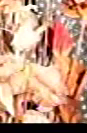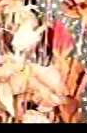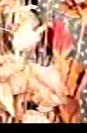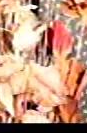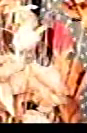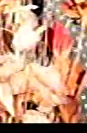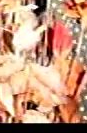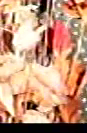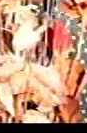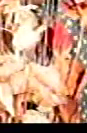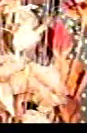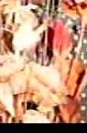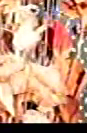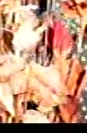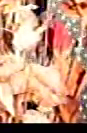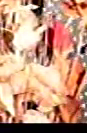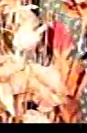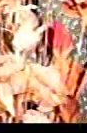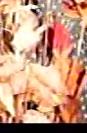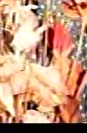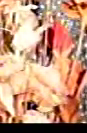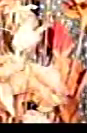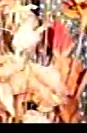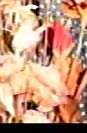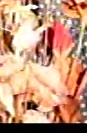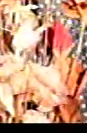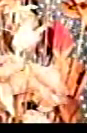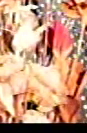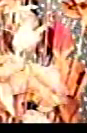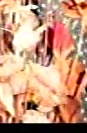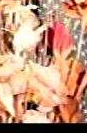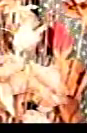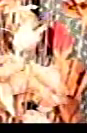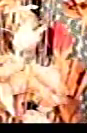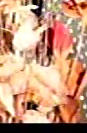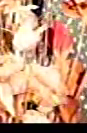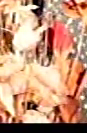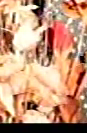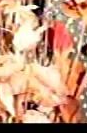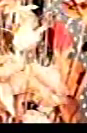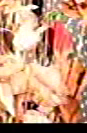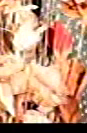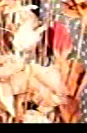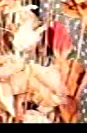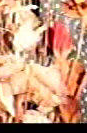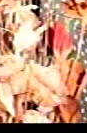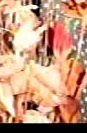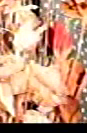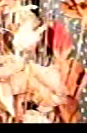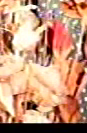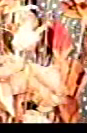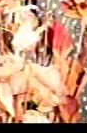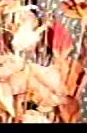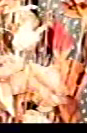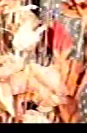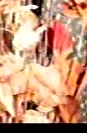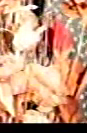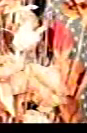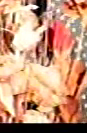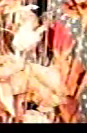Thy word is a lamp unto my feet and a light